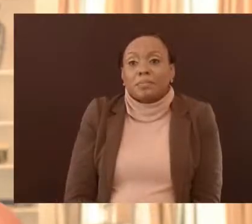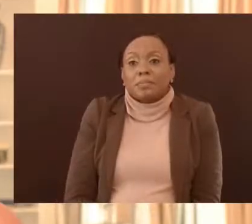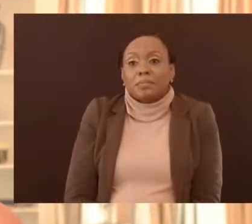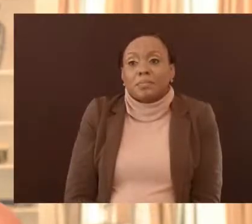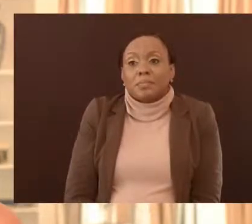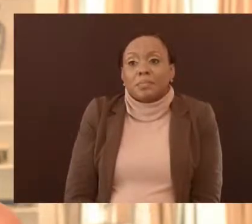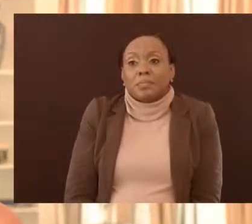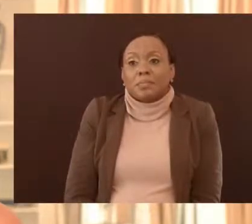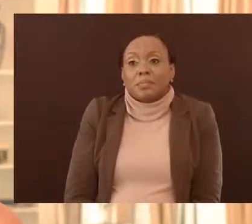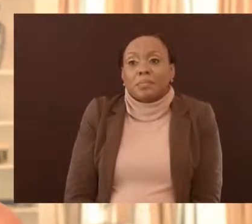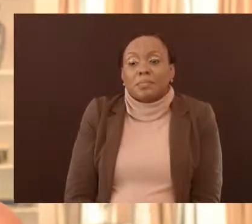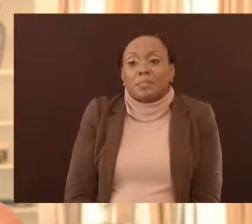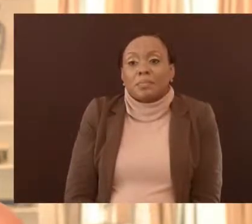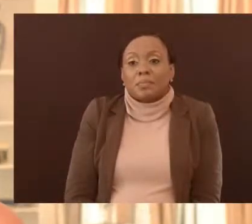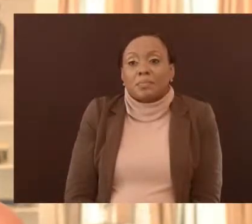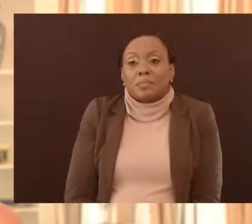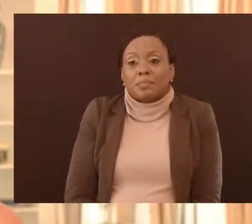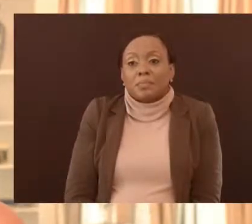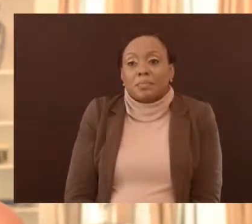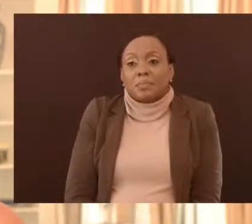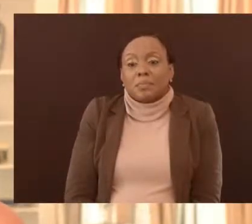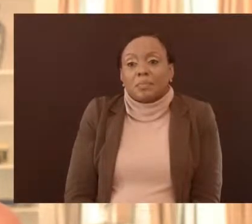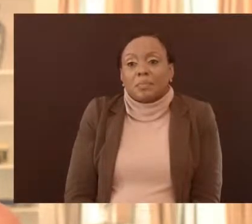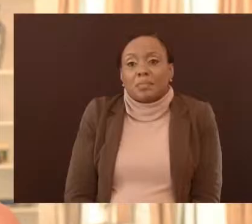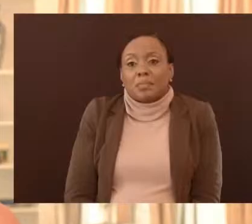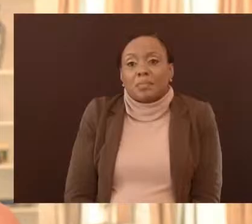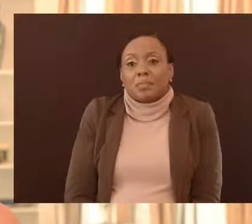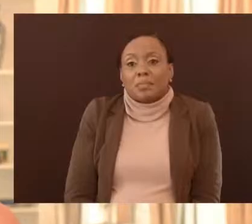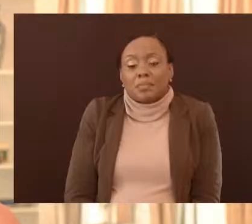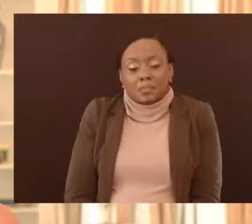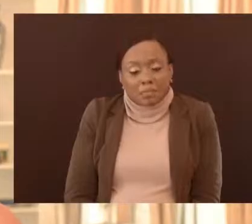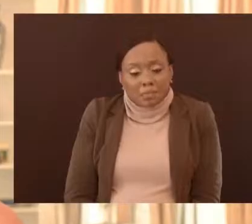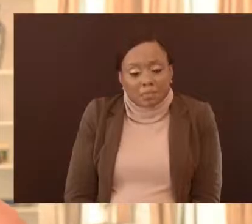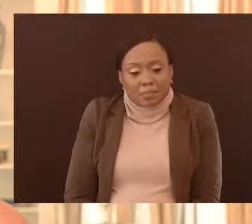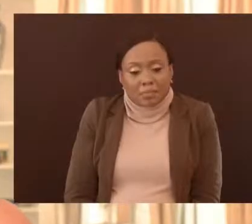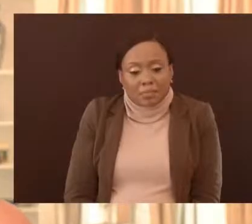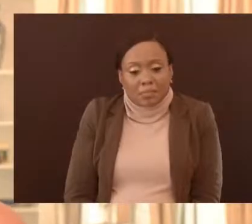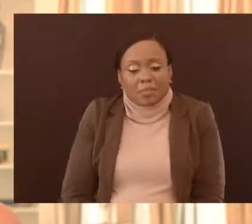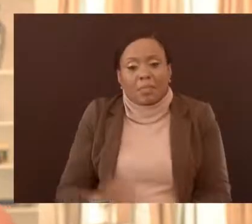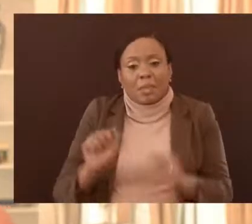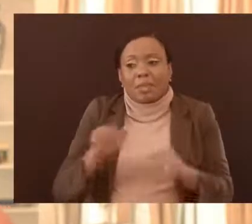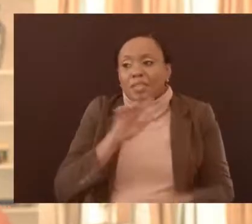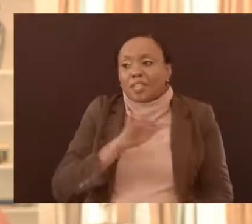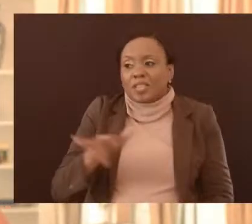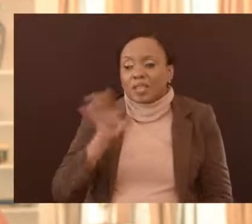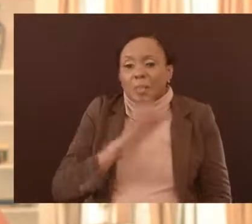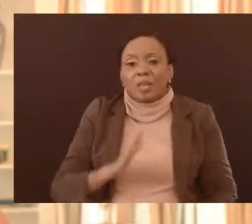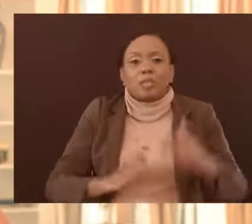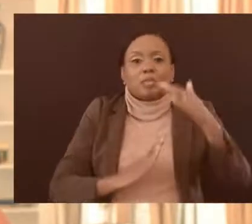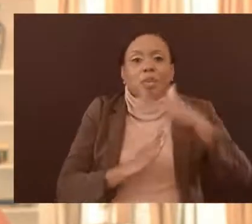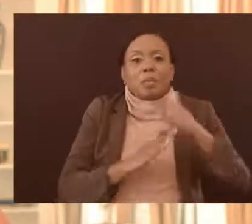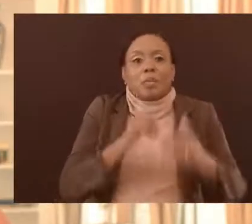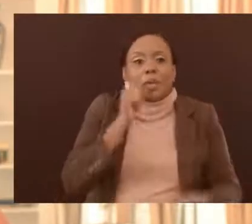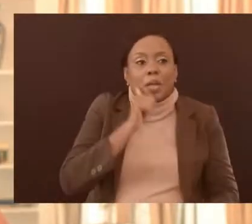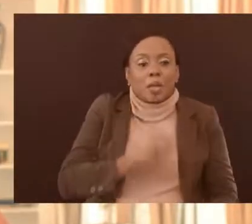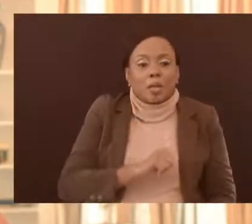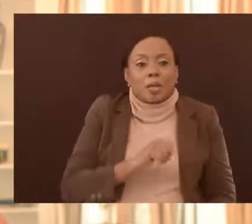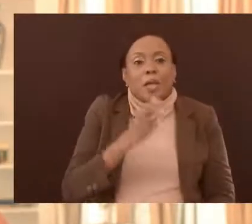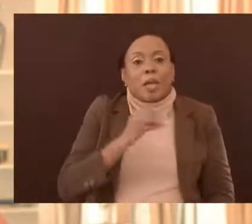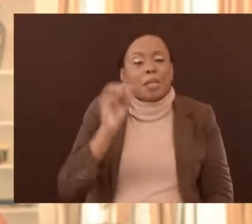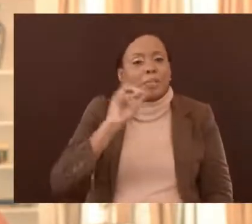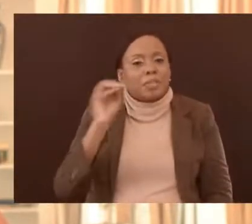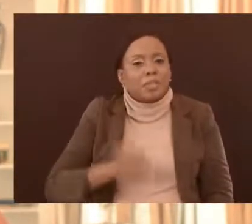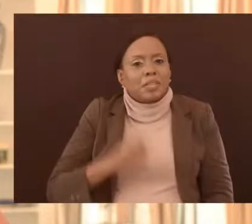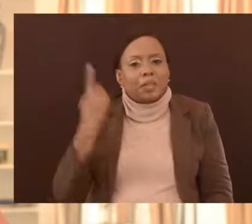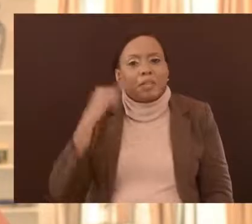Okay. Sorry, I'm just seeking clarity. Could you give me the spelling of the top girl's name and then the breakdown of the percentages that